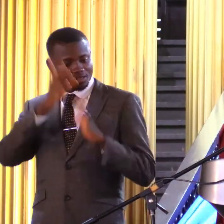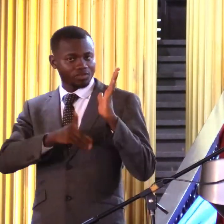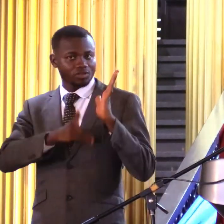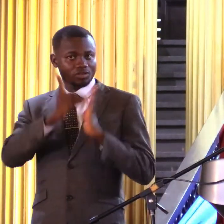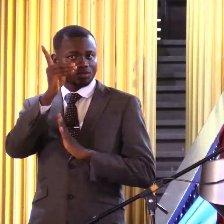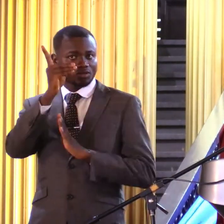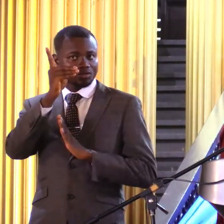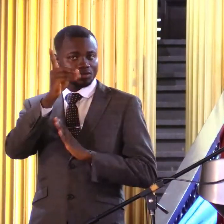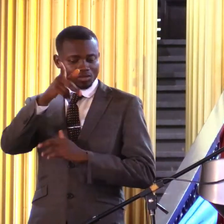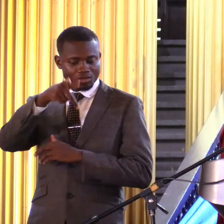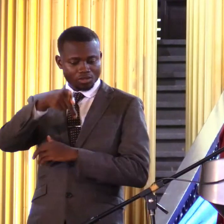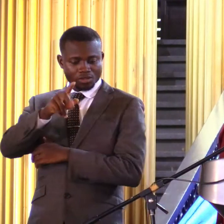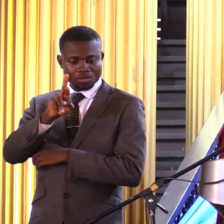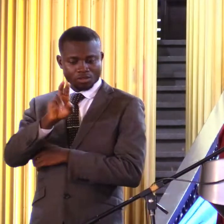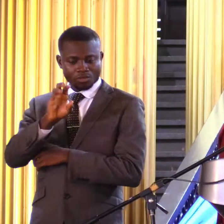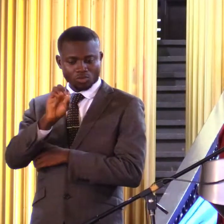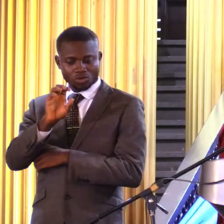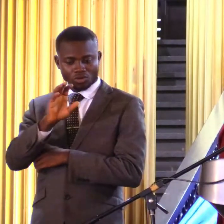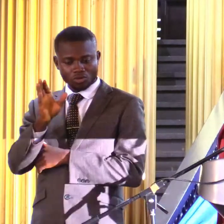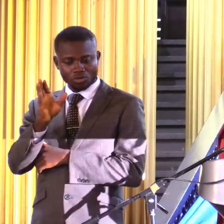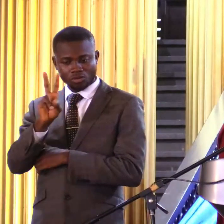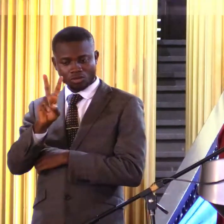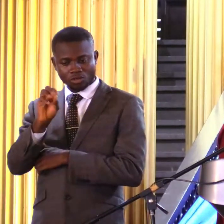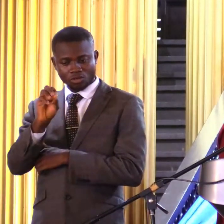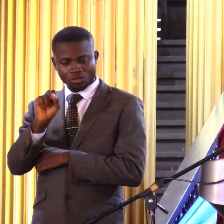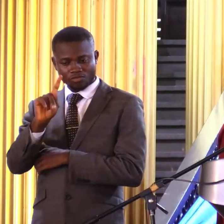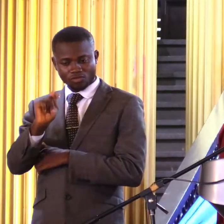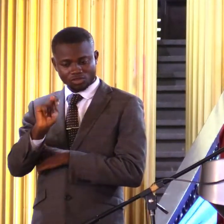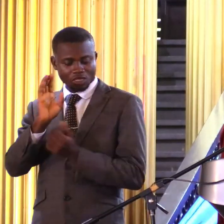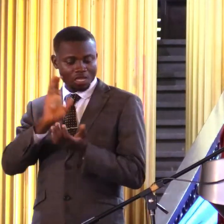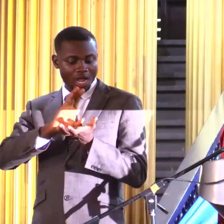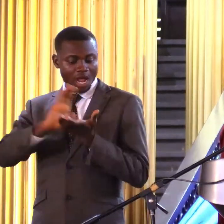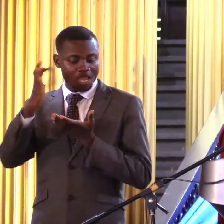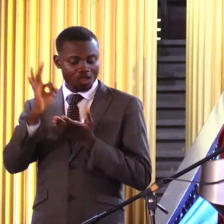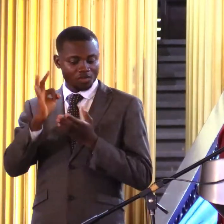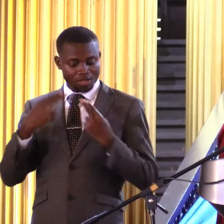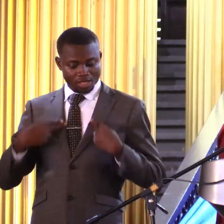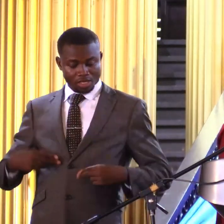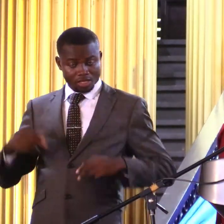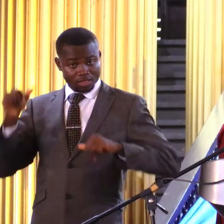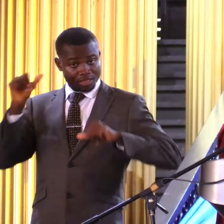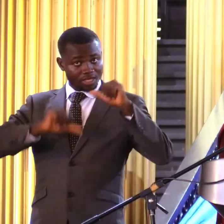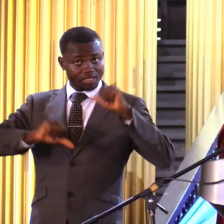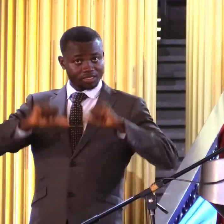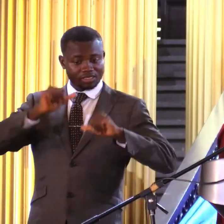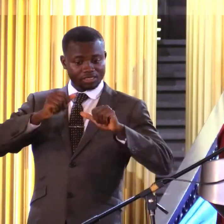the Provost, College of Health Sciences, and the Provost,